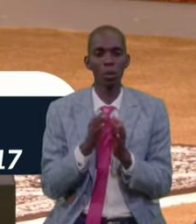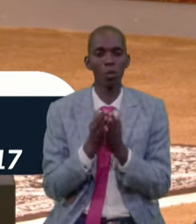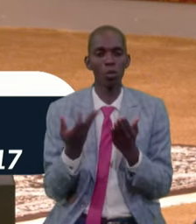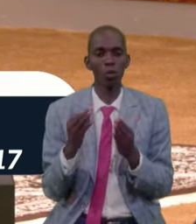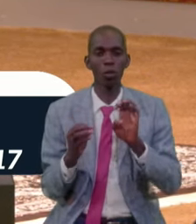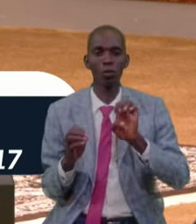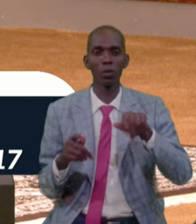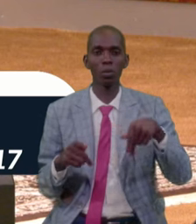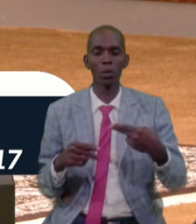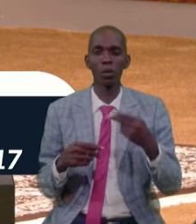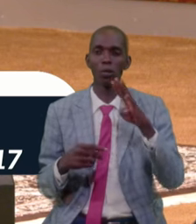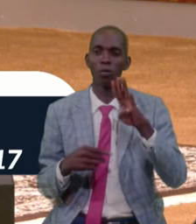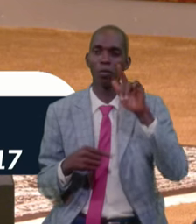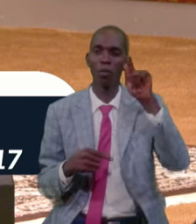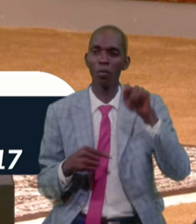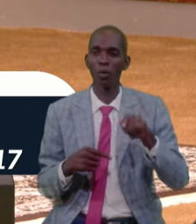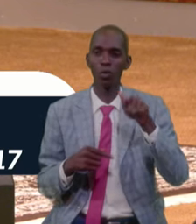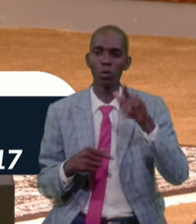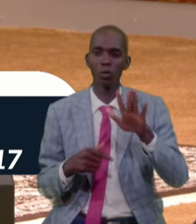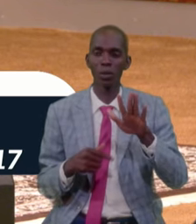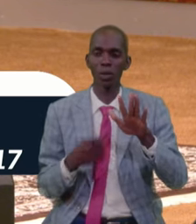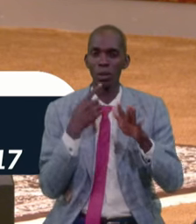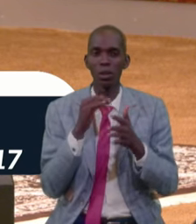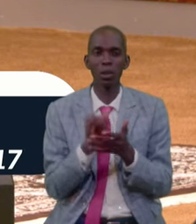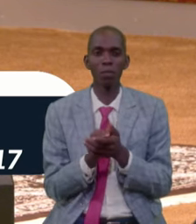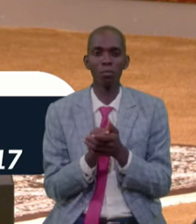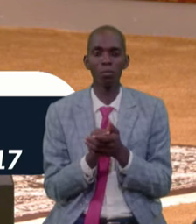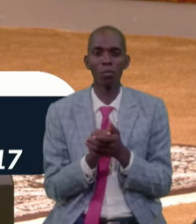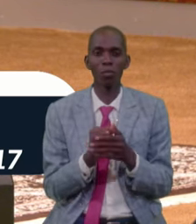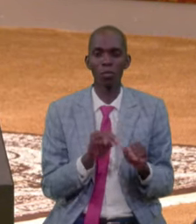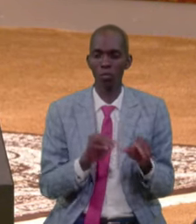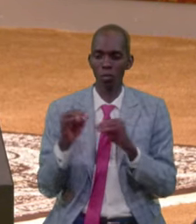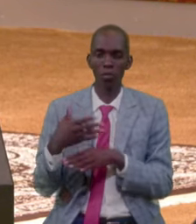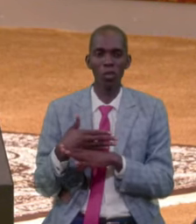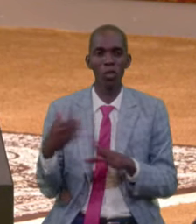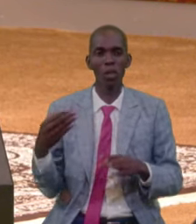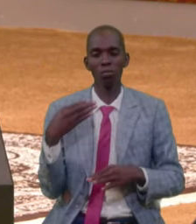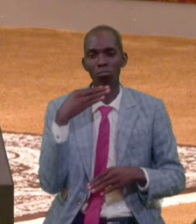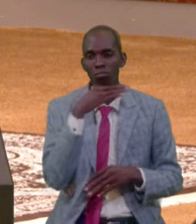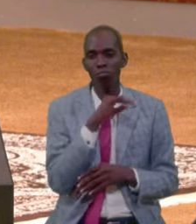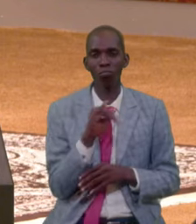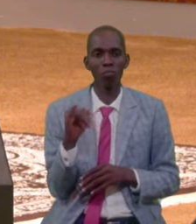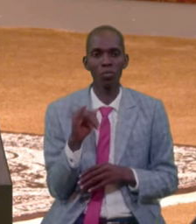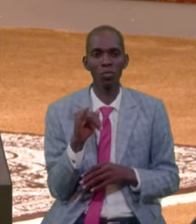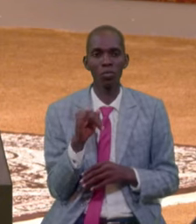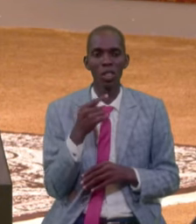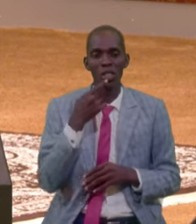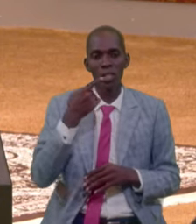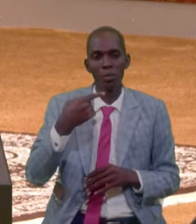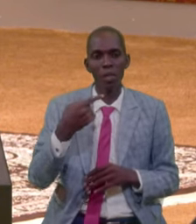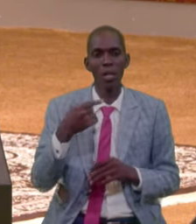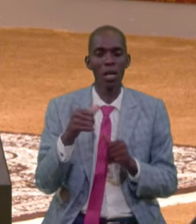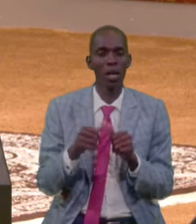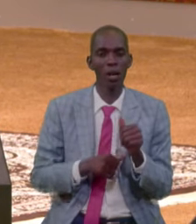verse 25, wherefore, putting away lying, speak